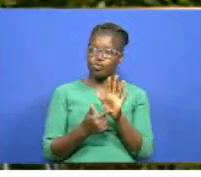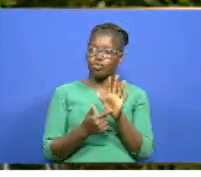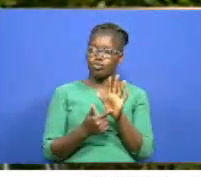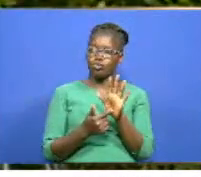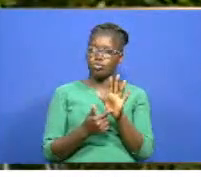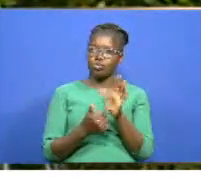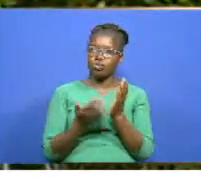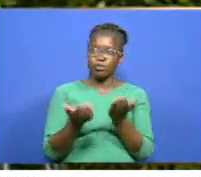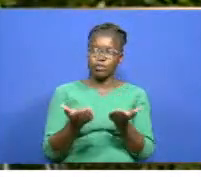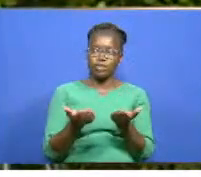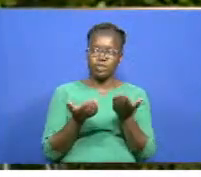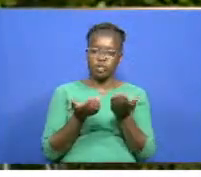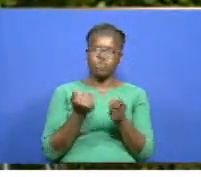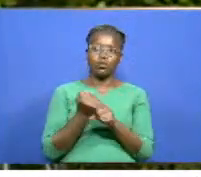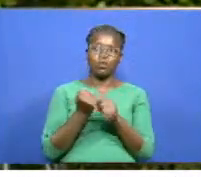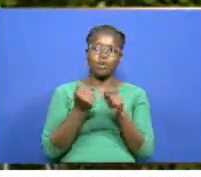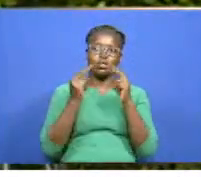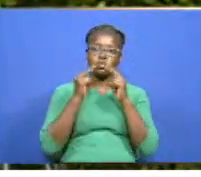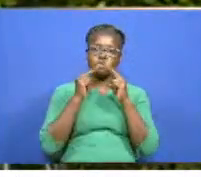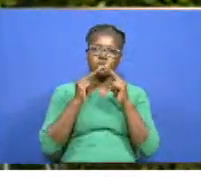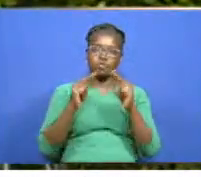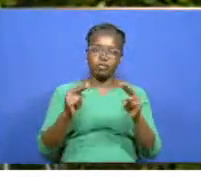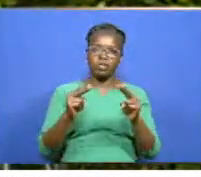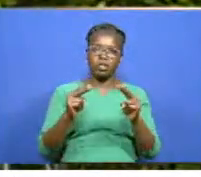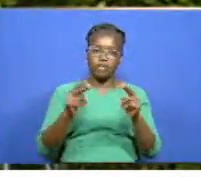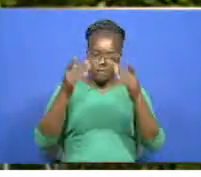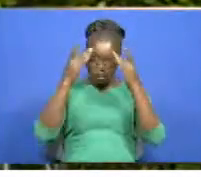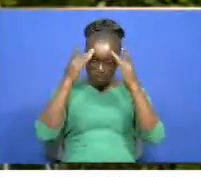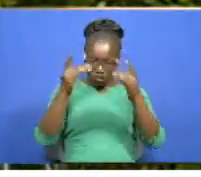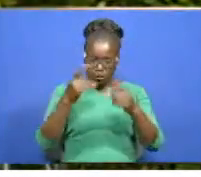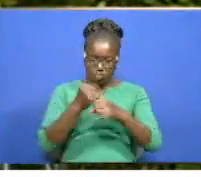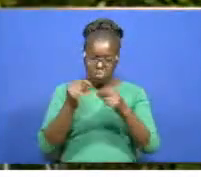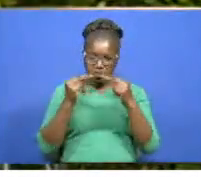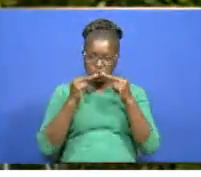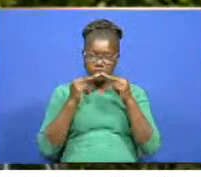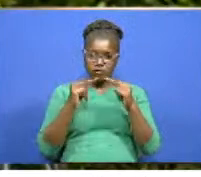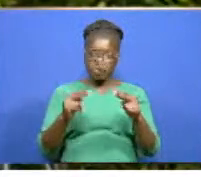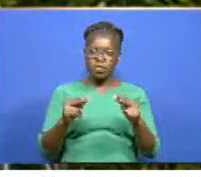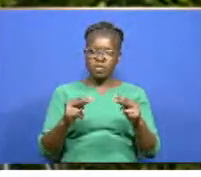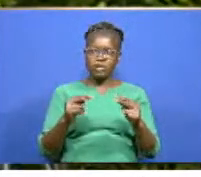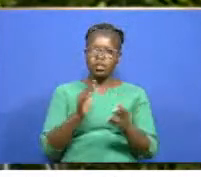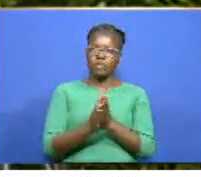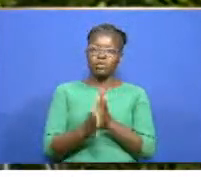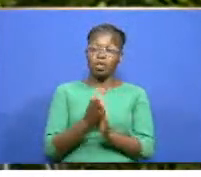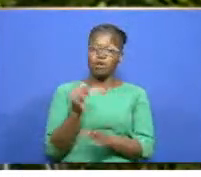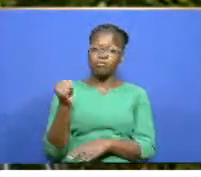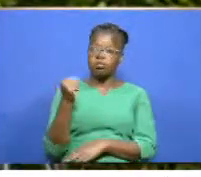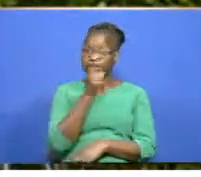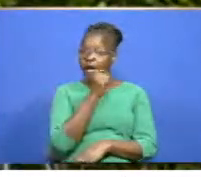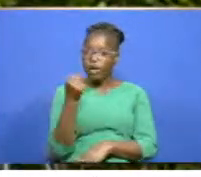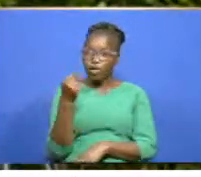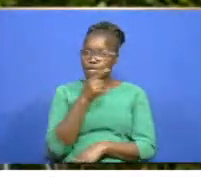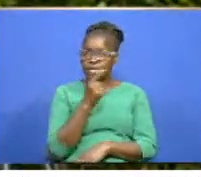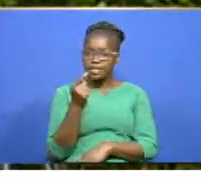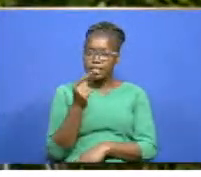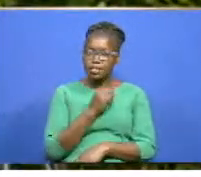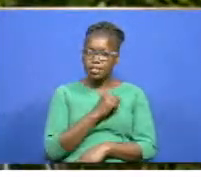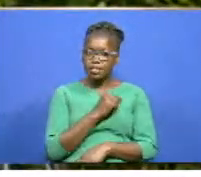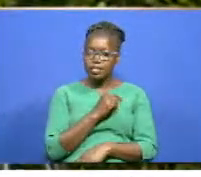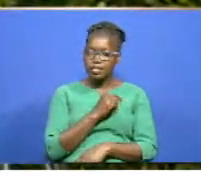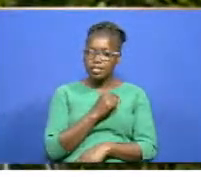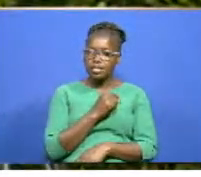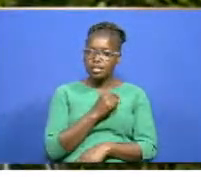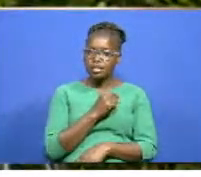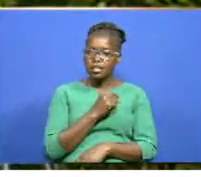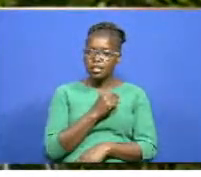the need to work peacefully, to make decisions peacefully, to make decisions without violence. And that is